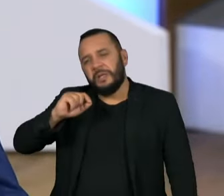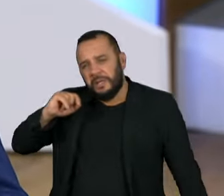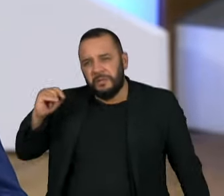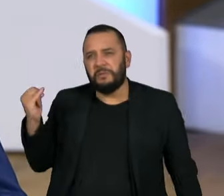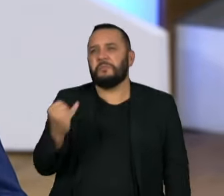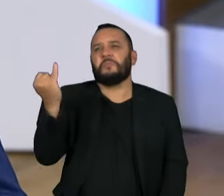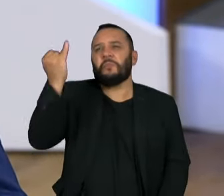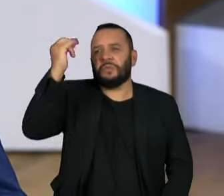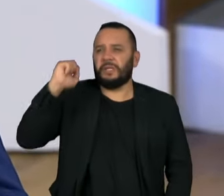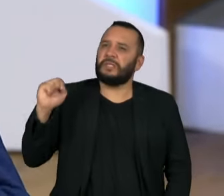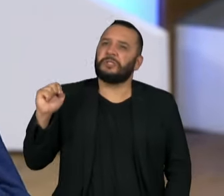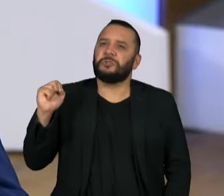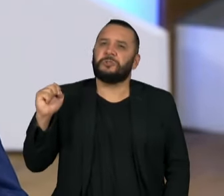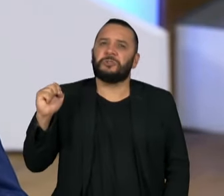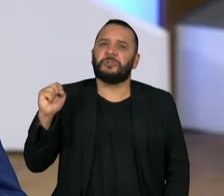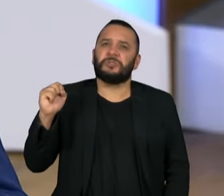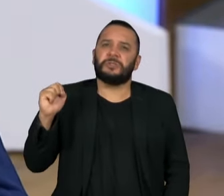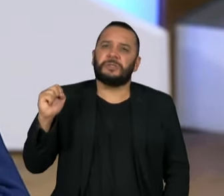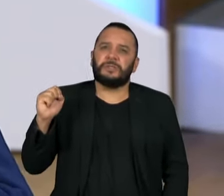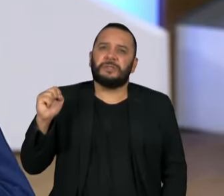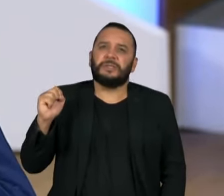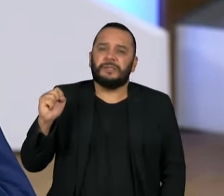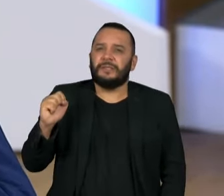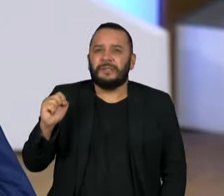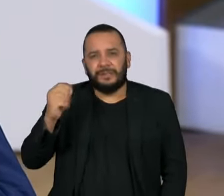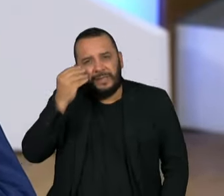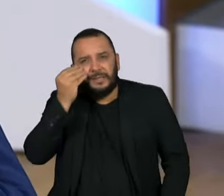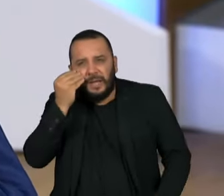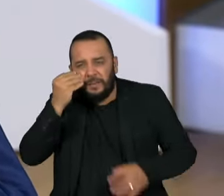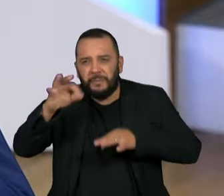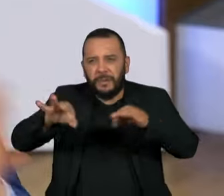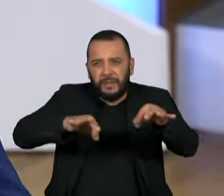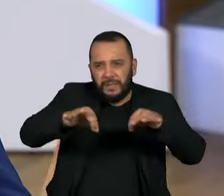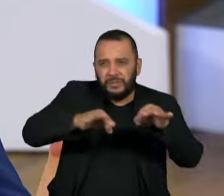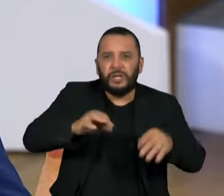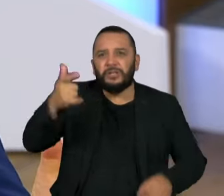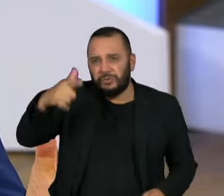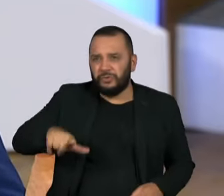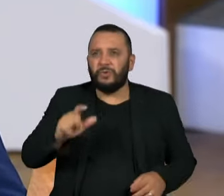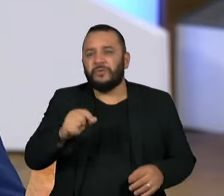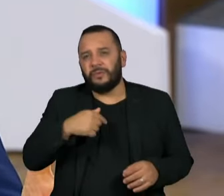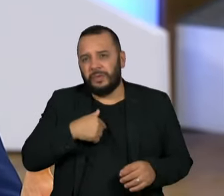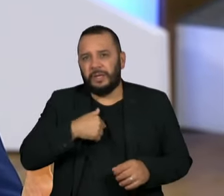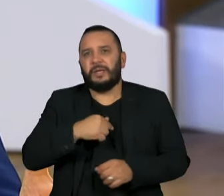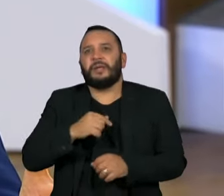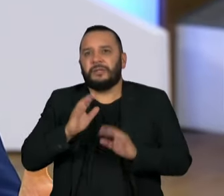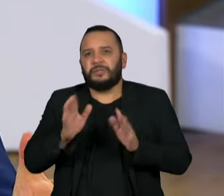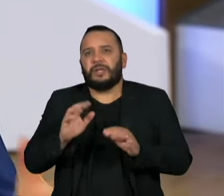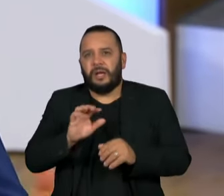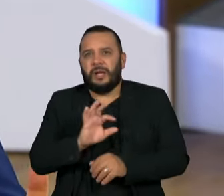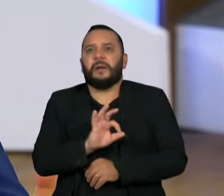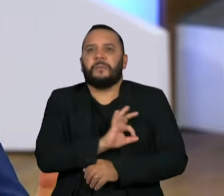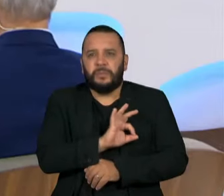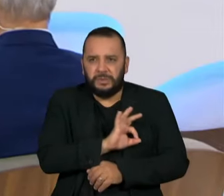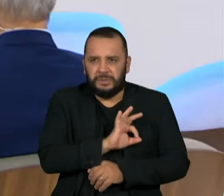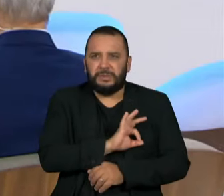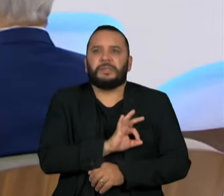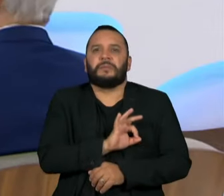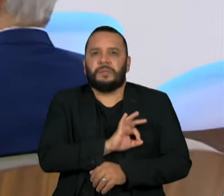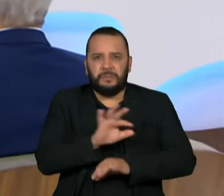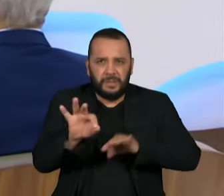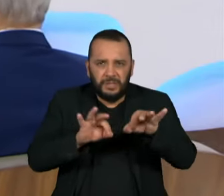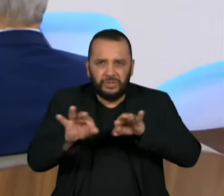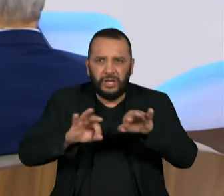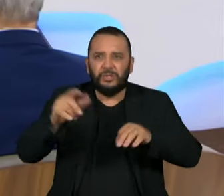so important to try to redesign, really, policing,